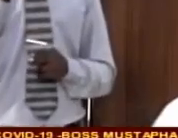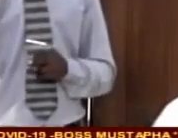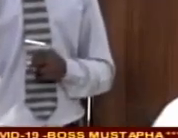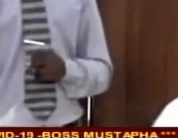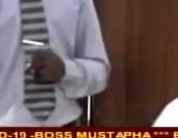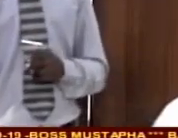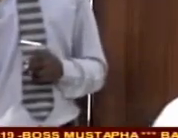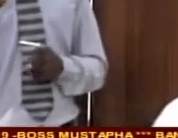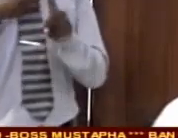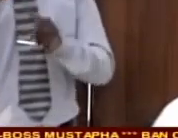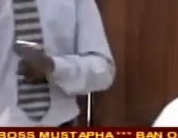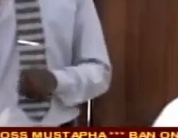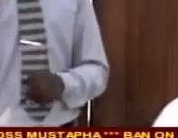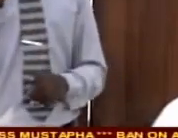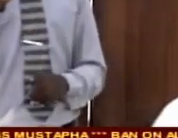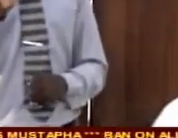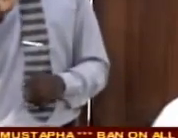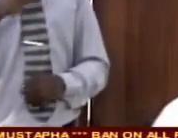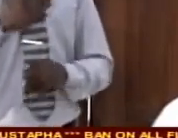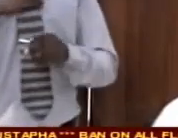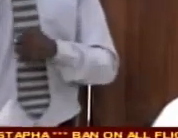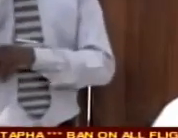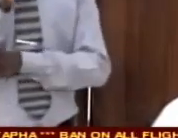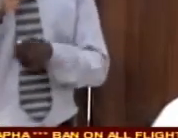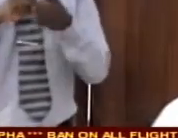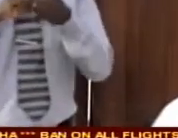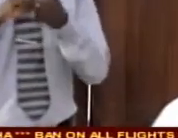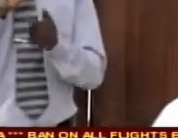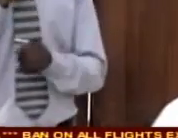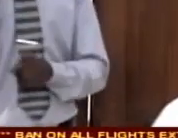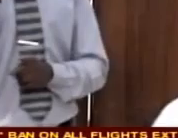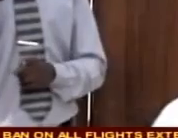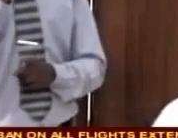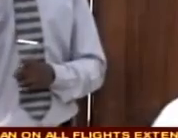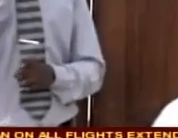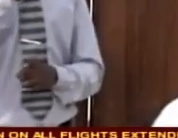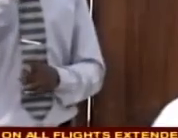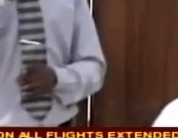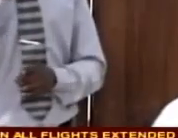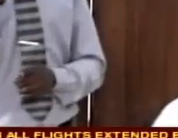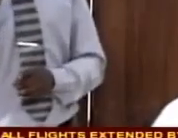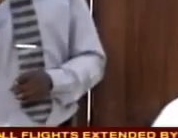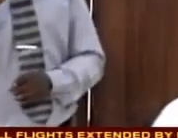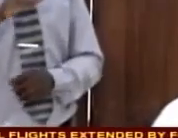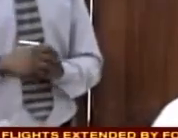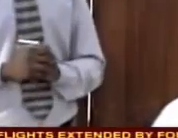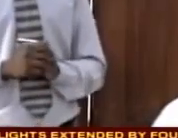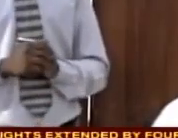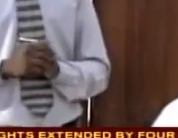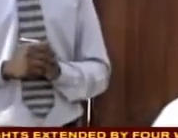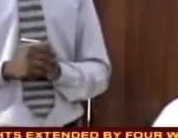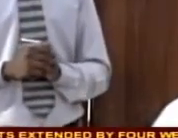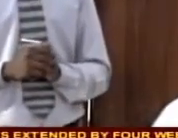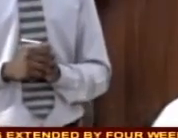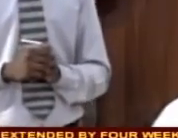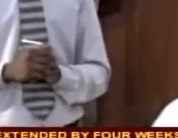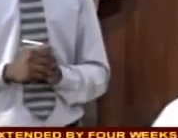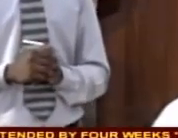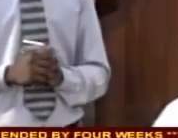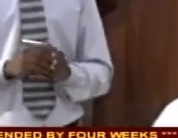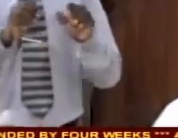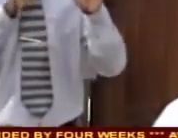the NTA. My question is to the DG of the NCDC. The plan to test